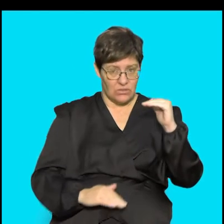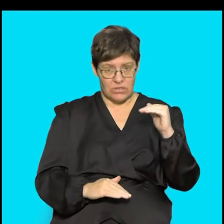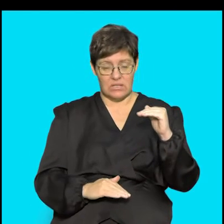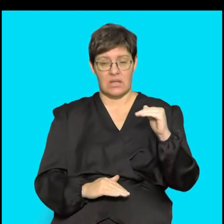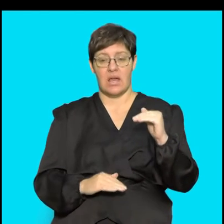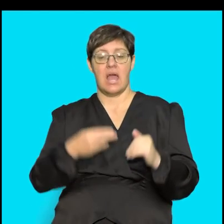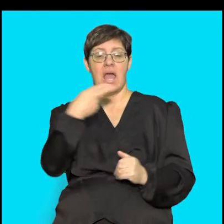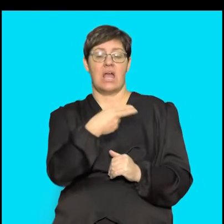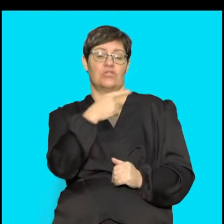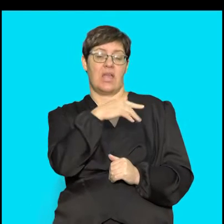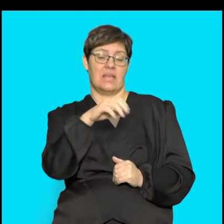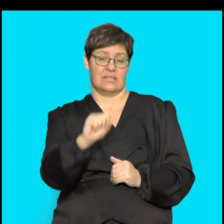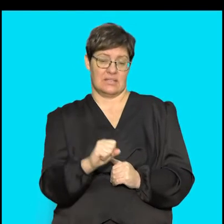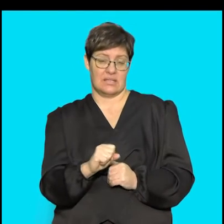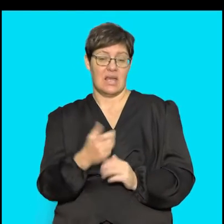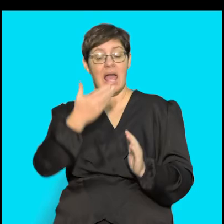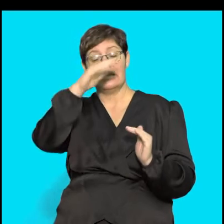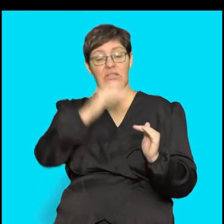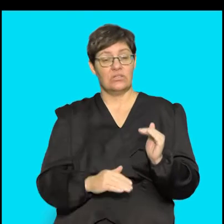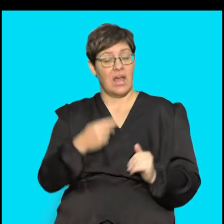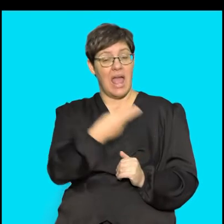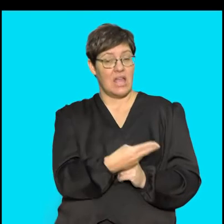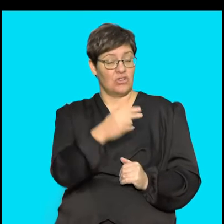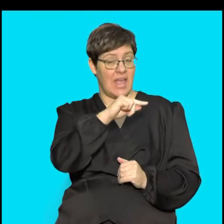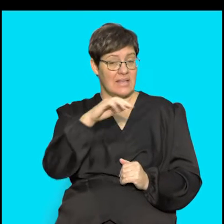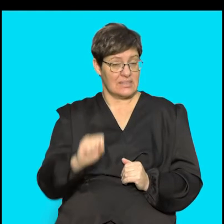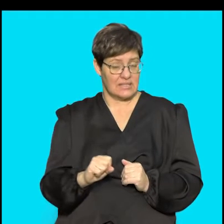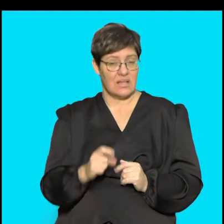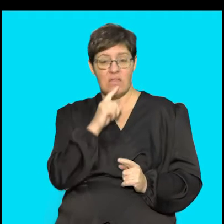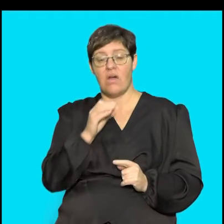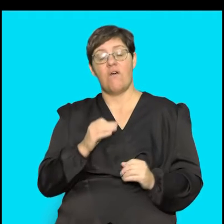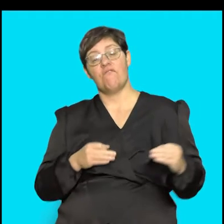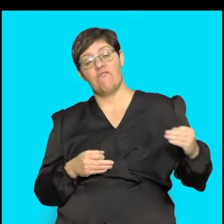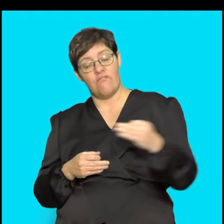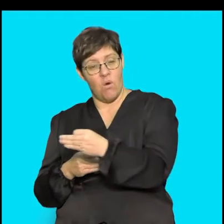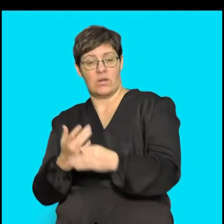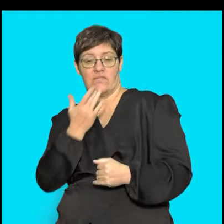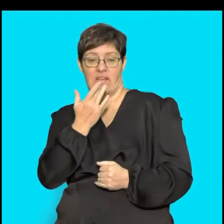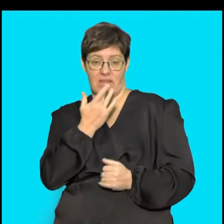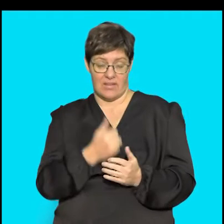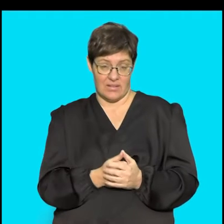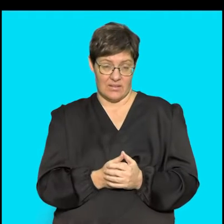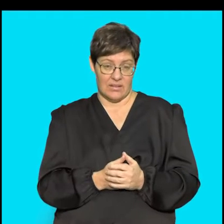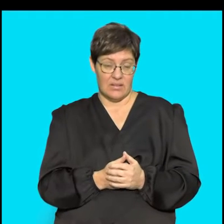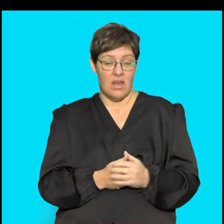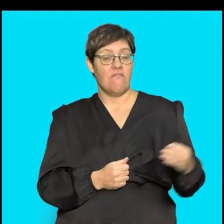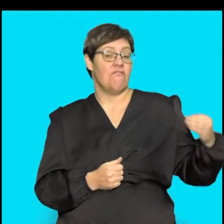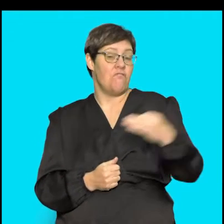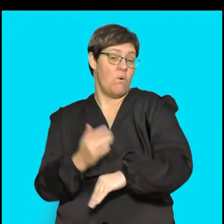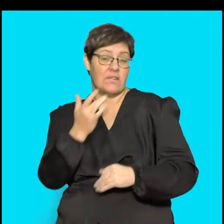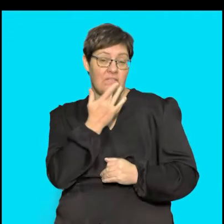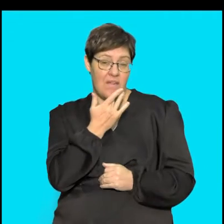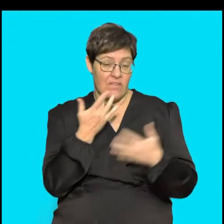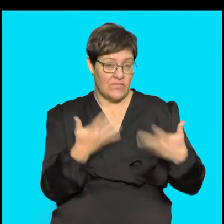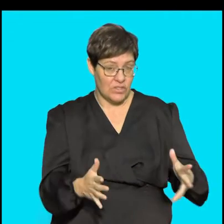the hydrogen gas. And in decreasing the hydrogen gas, the forward reaction was favored. When the